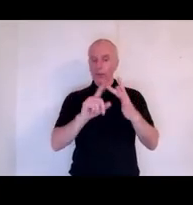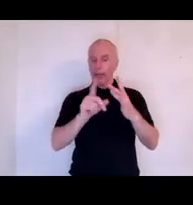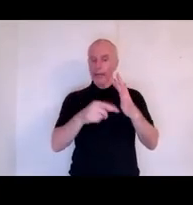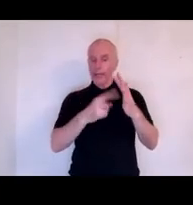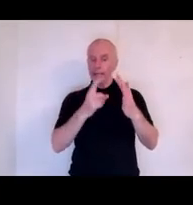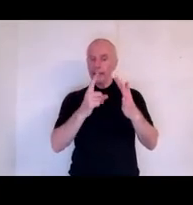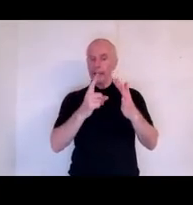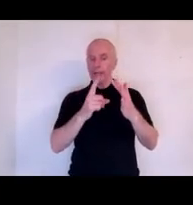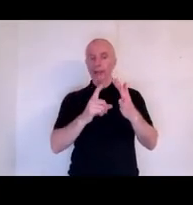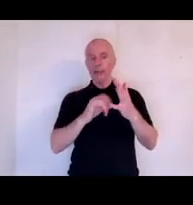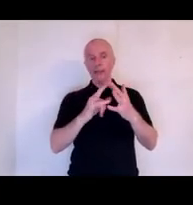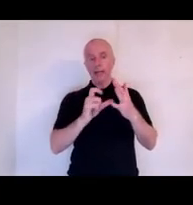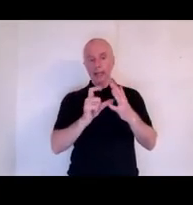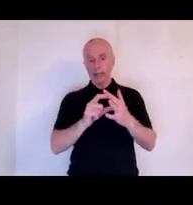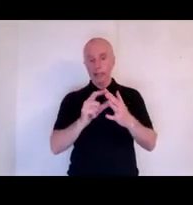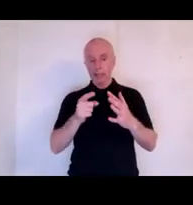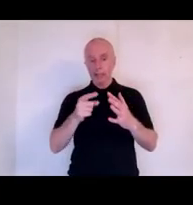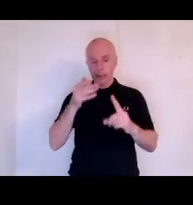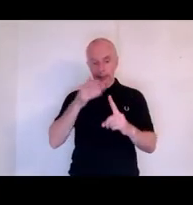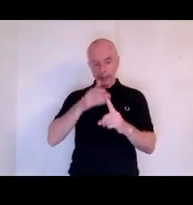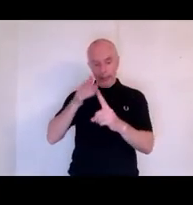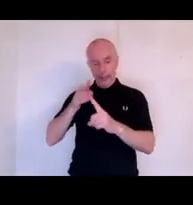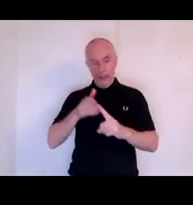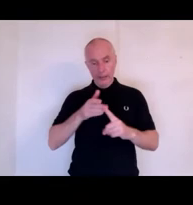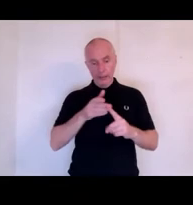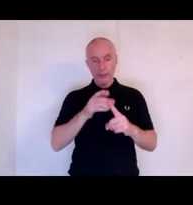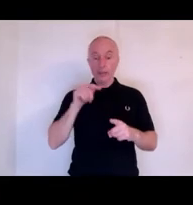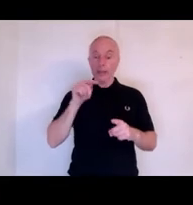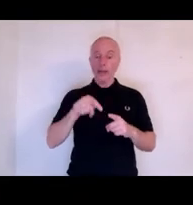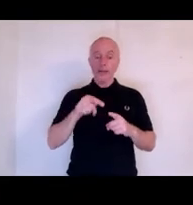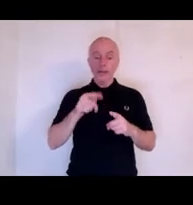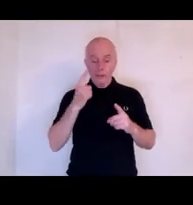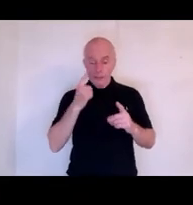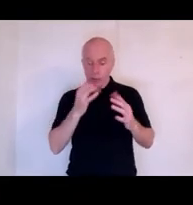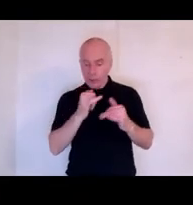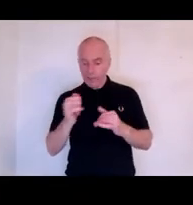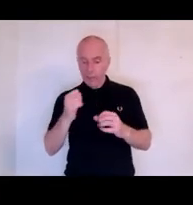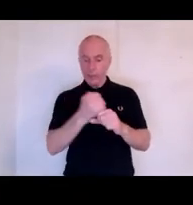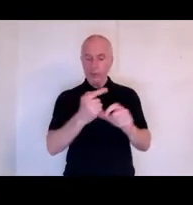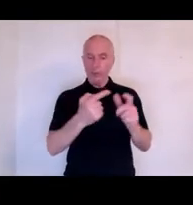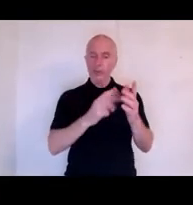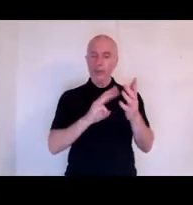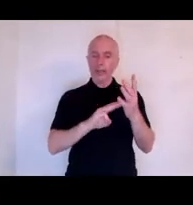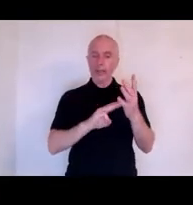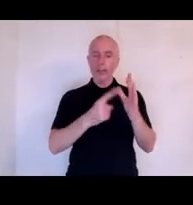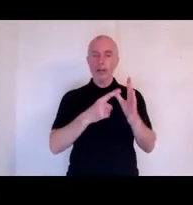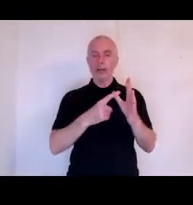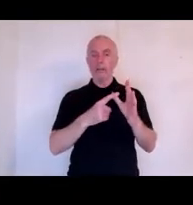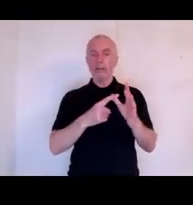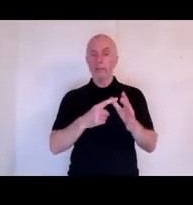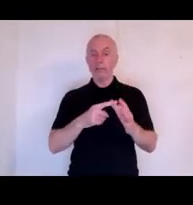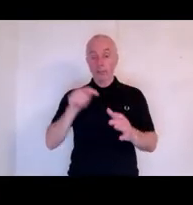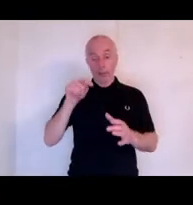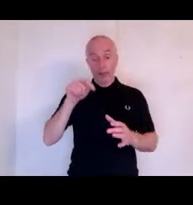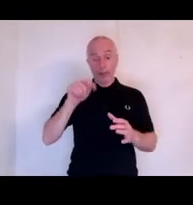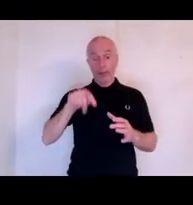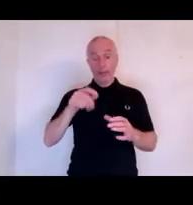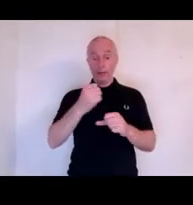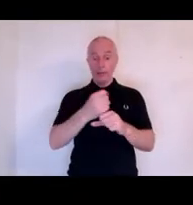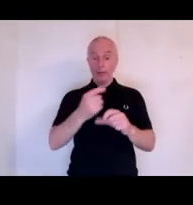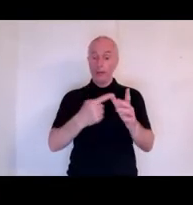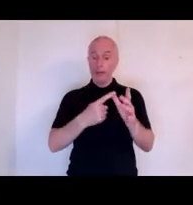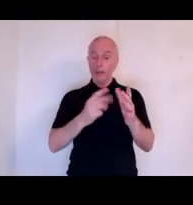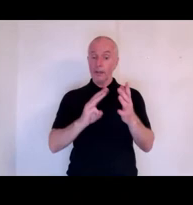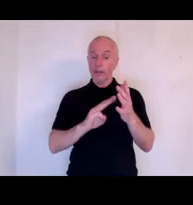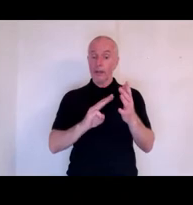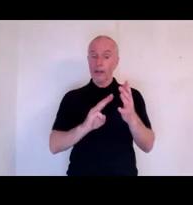And what they're measuring is the gamma release after fission. And as I mentioned earlier, it's that gamma release, which is the main driver